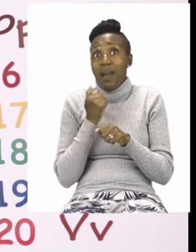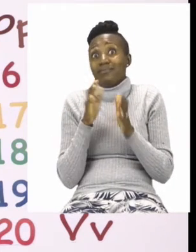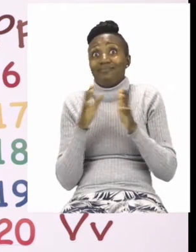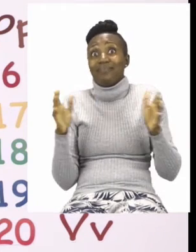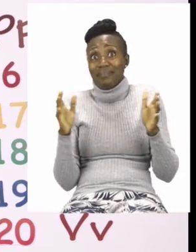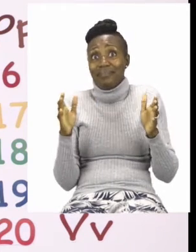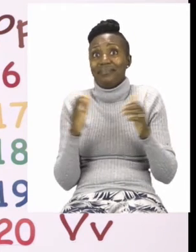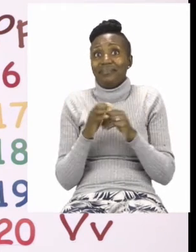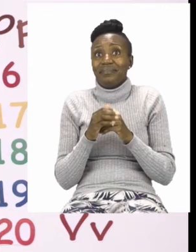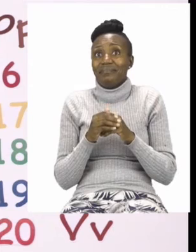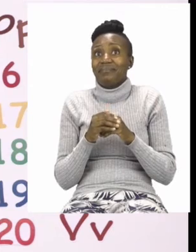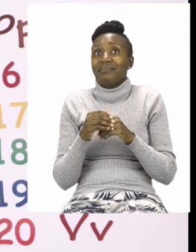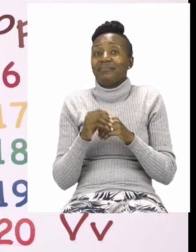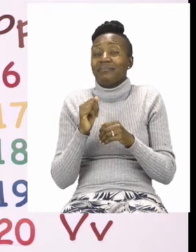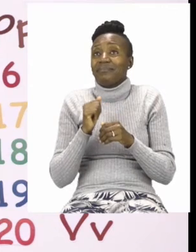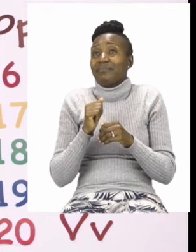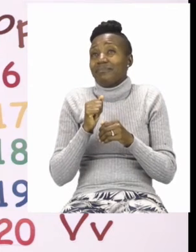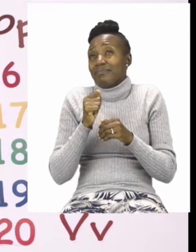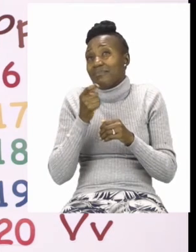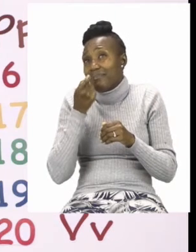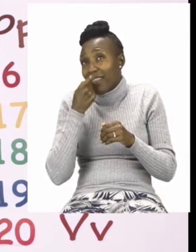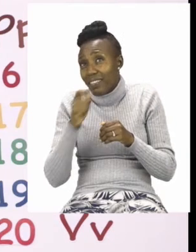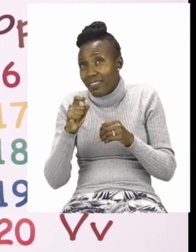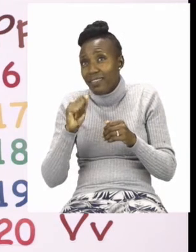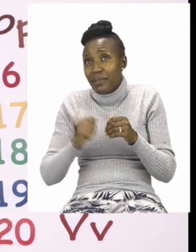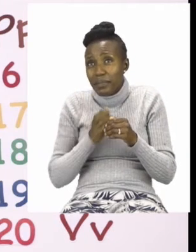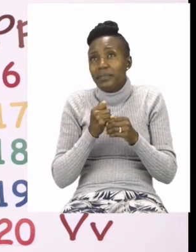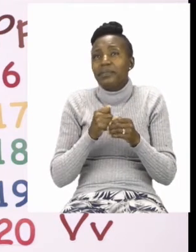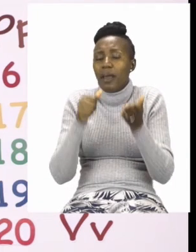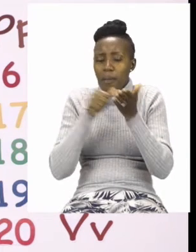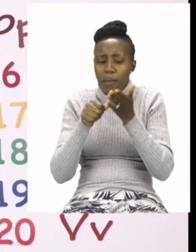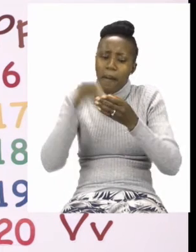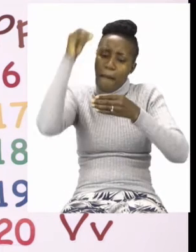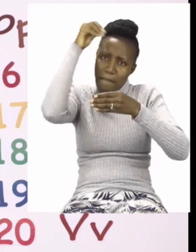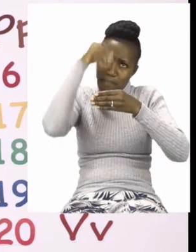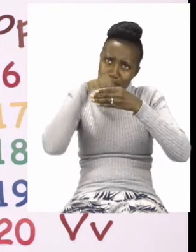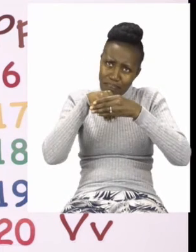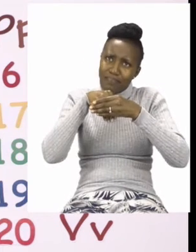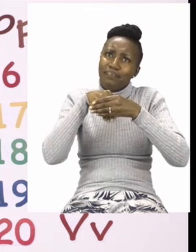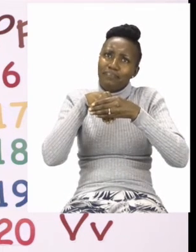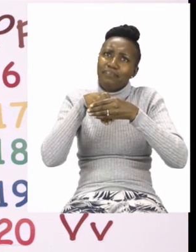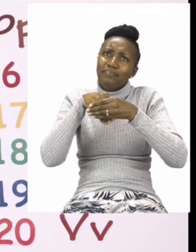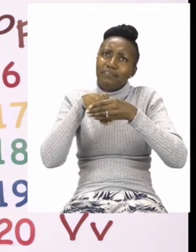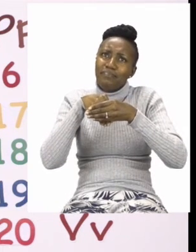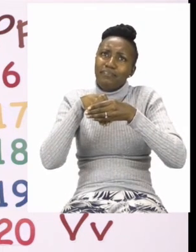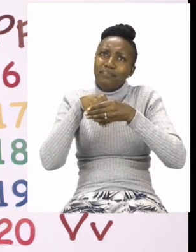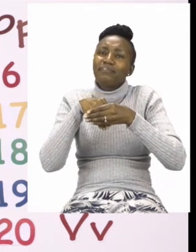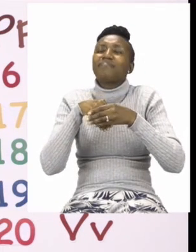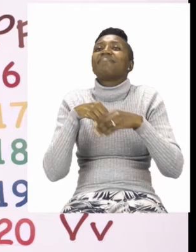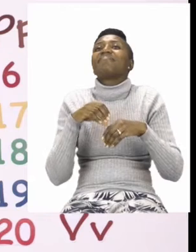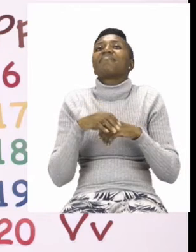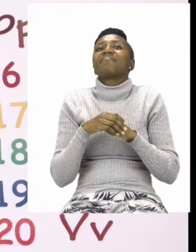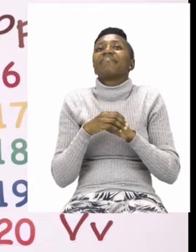case. I am putting in my pencil and my eraser so that I can use them later when